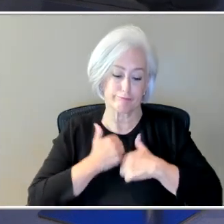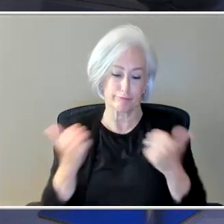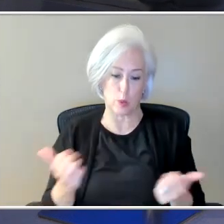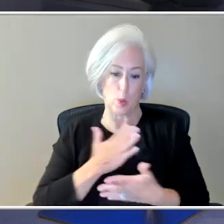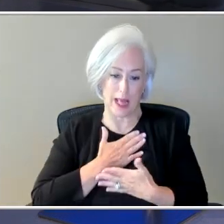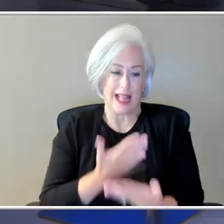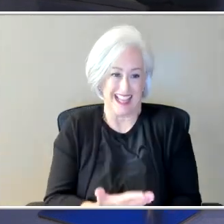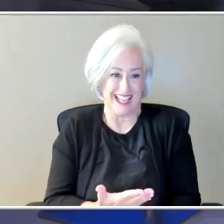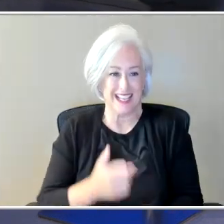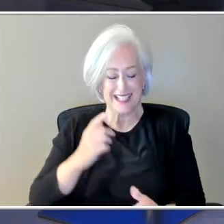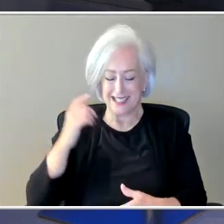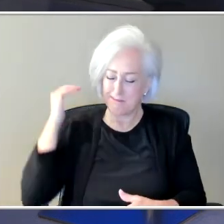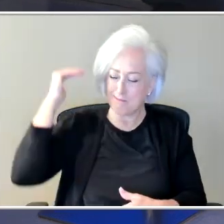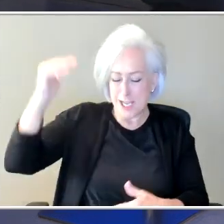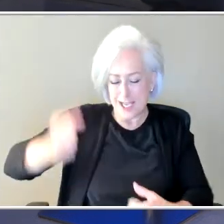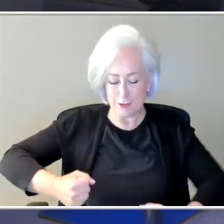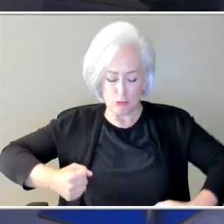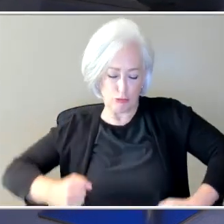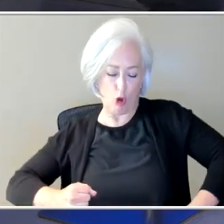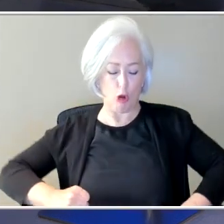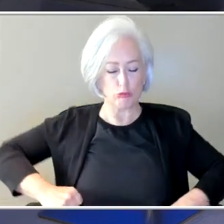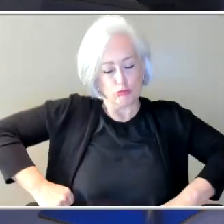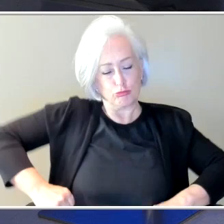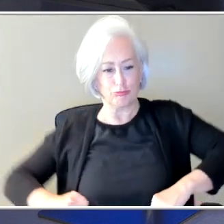firefighter. You heard it here first.